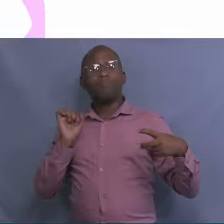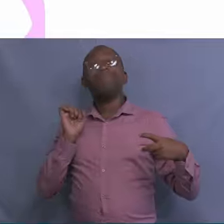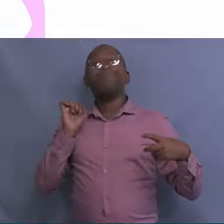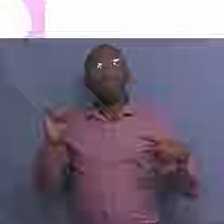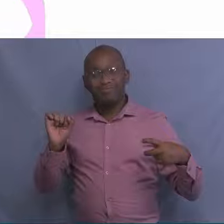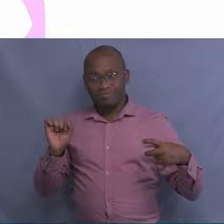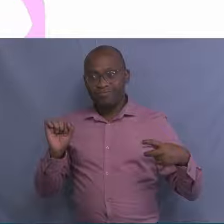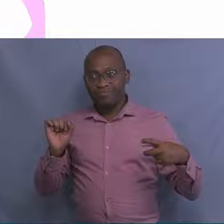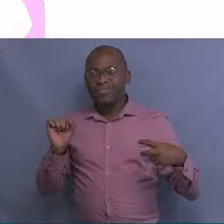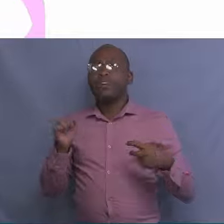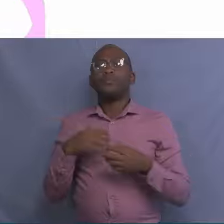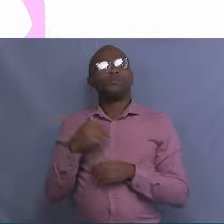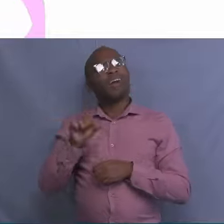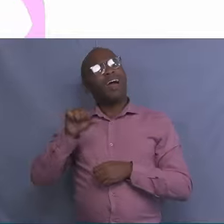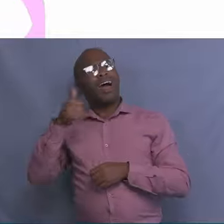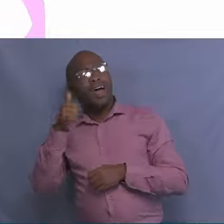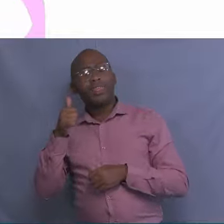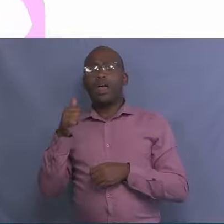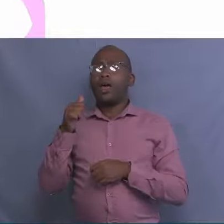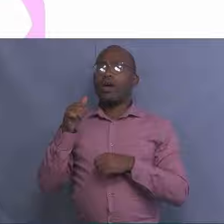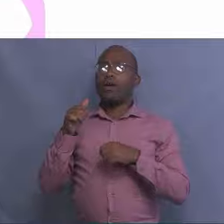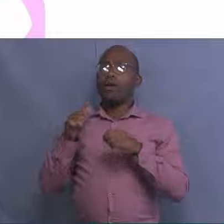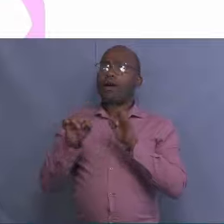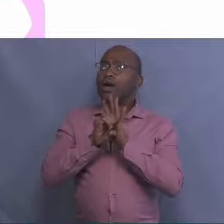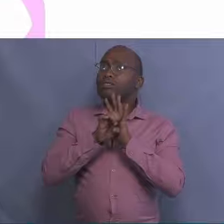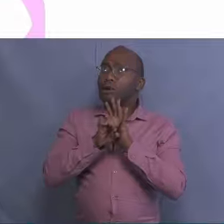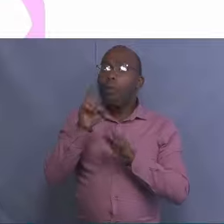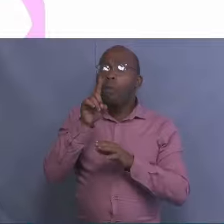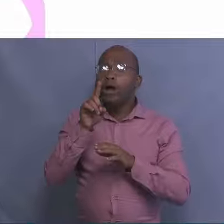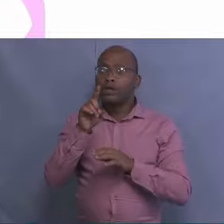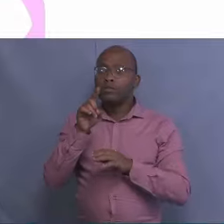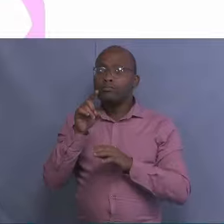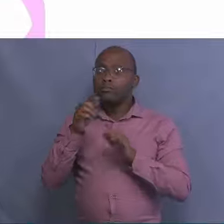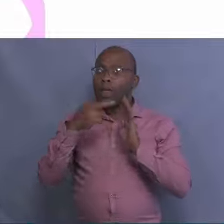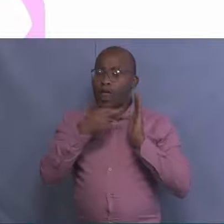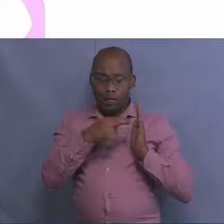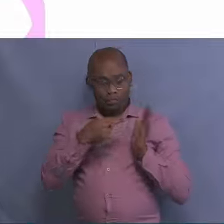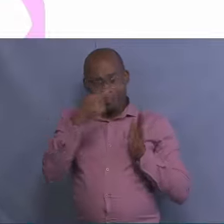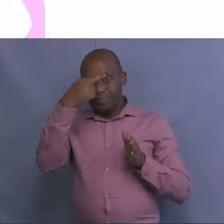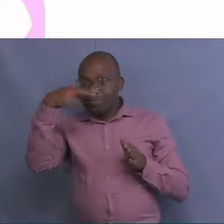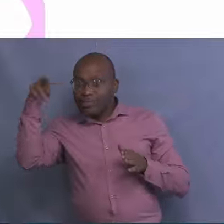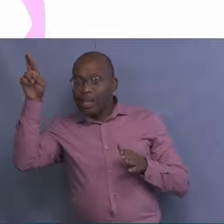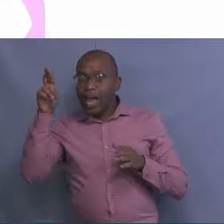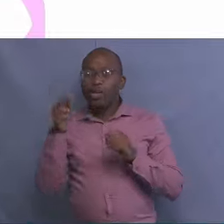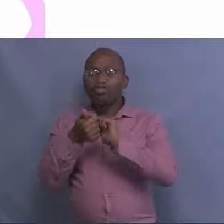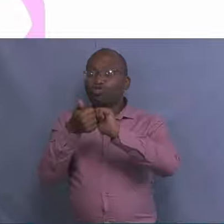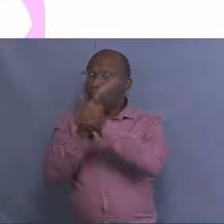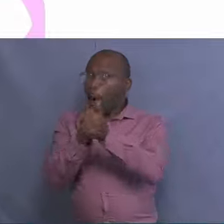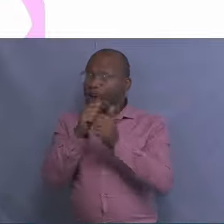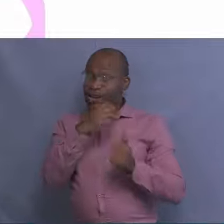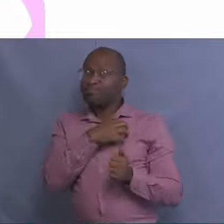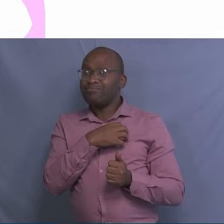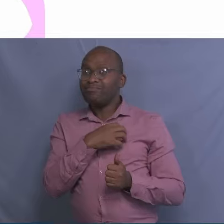coming at the top of my head, you know, with Nike, we have that logo, that correct logo, and we